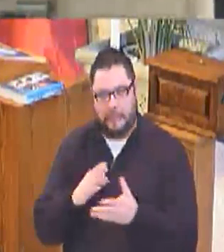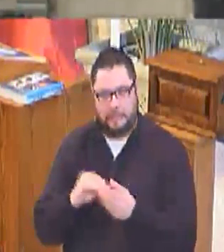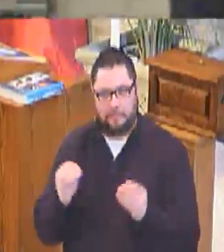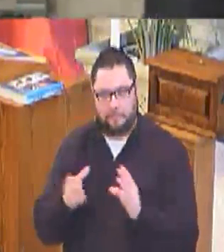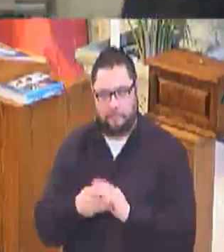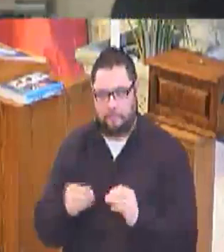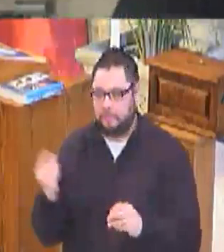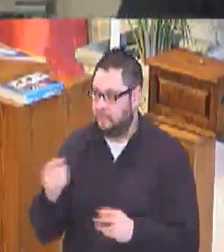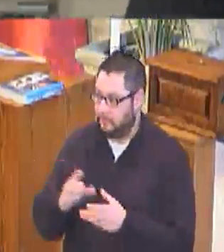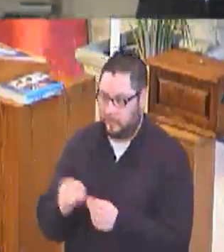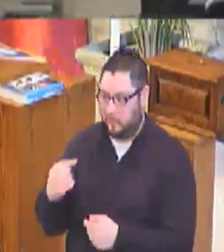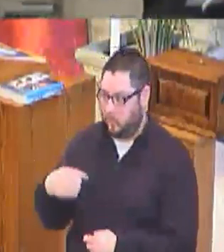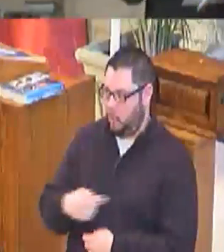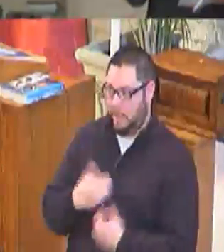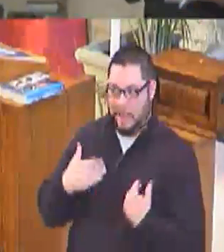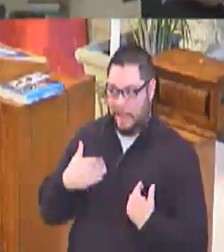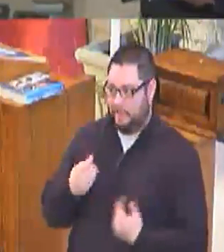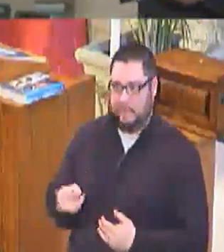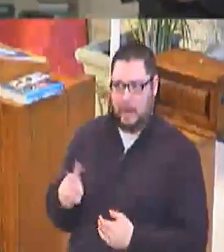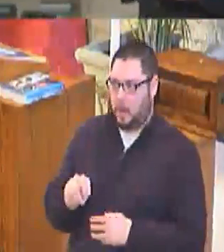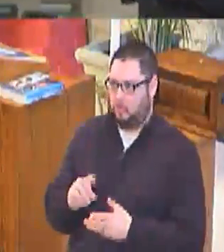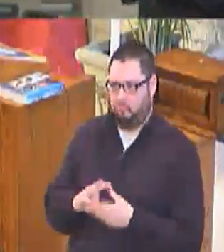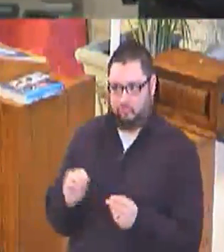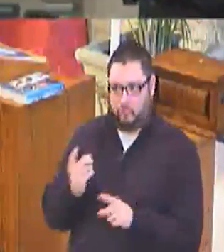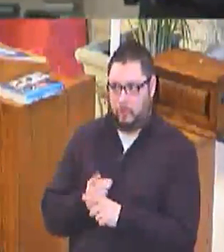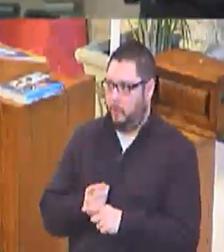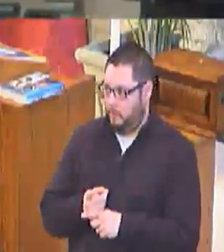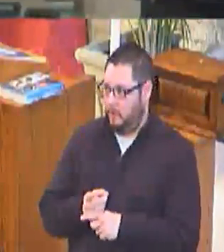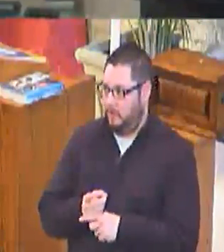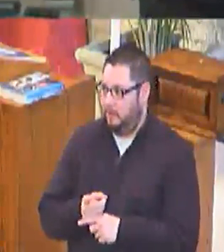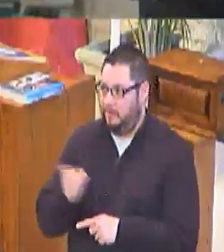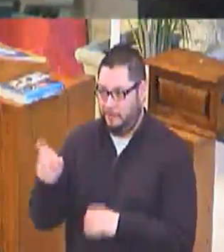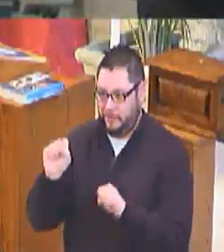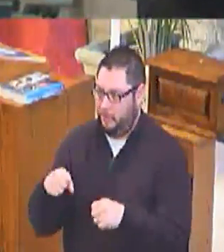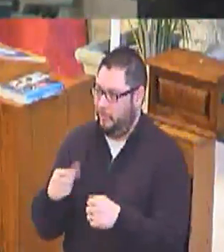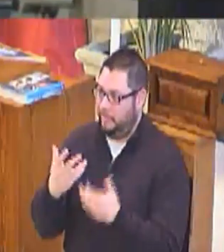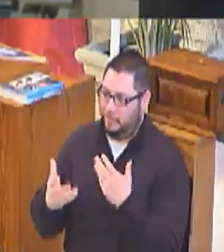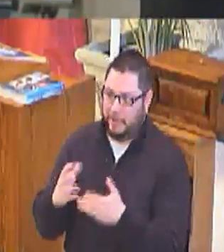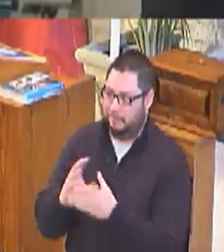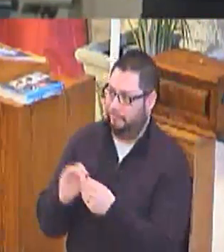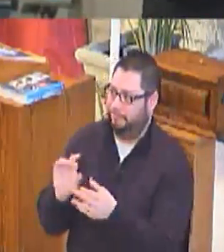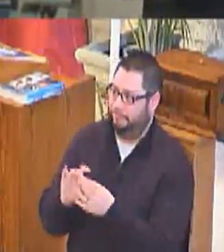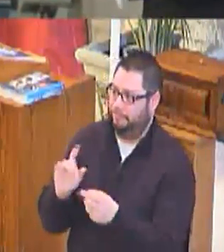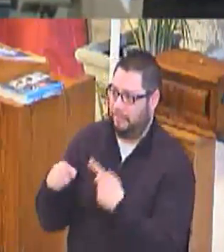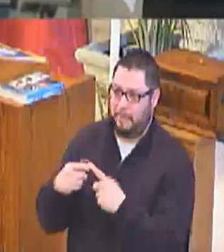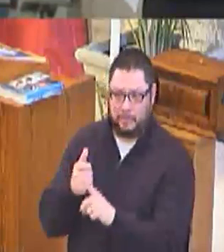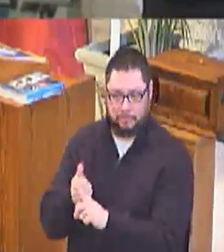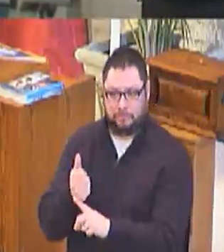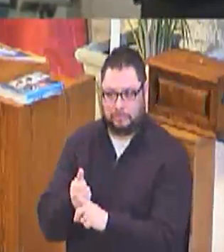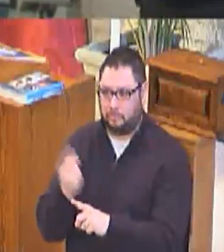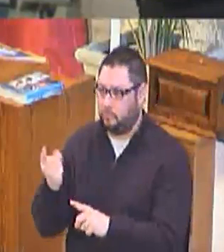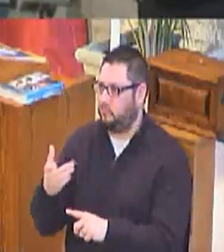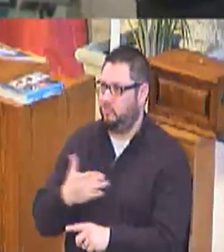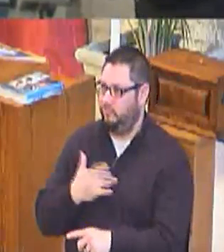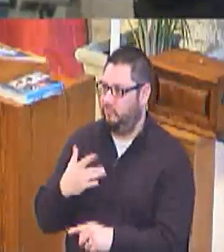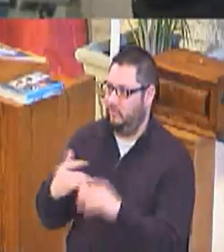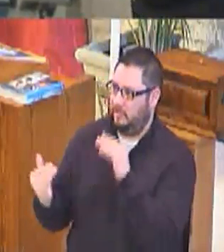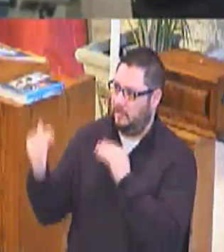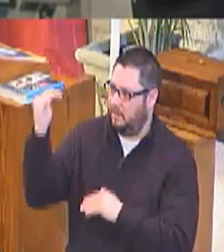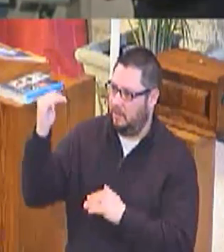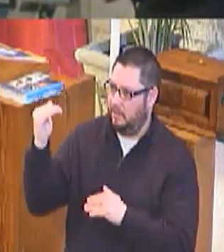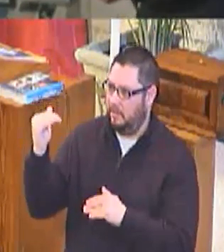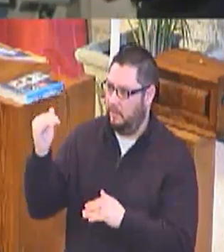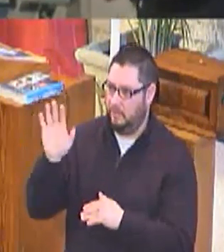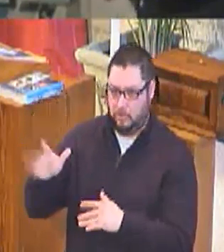as someone who says, we all have a story out here, do we not? You could tell me stories about yourself where you have felt inferior